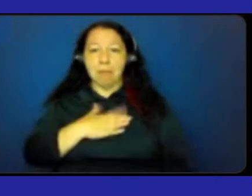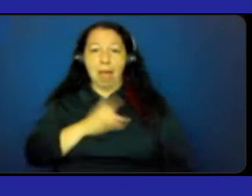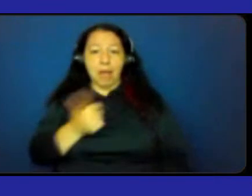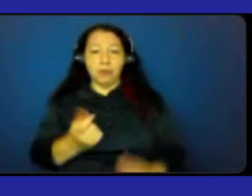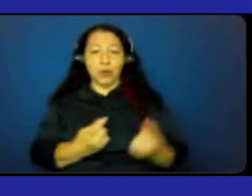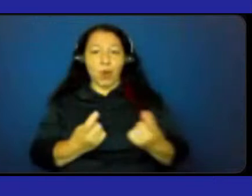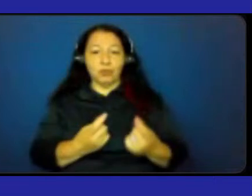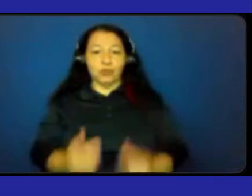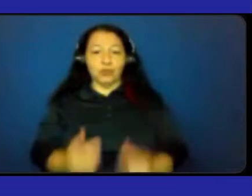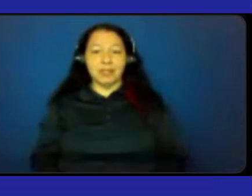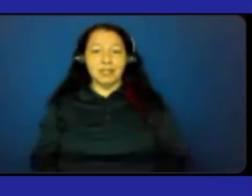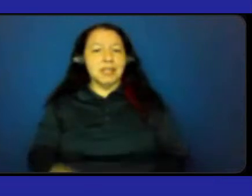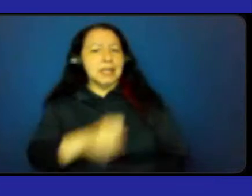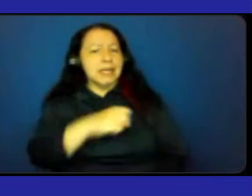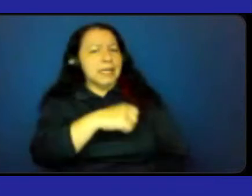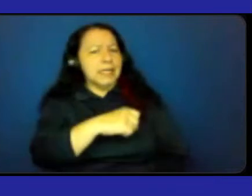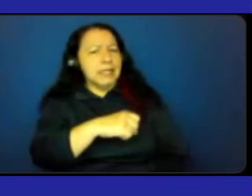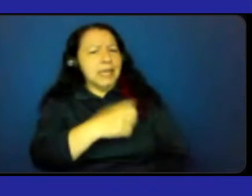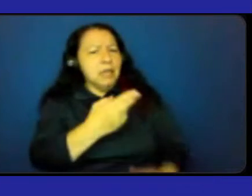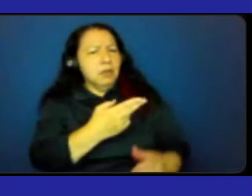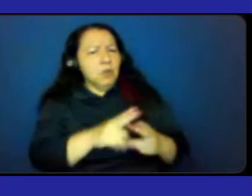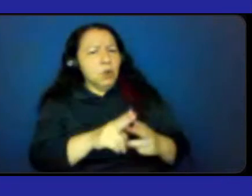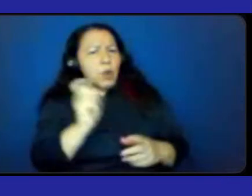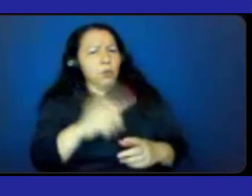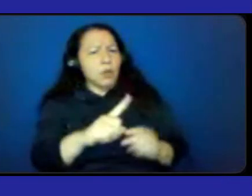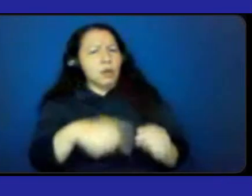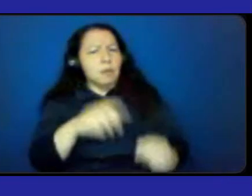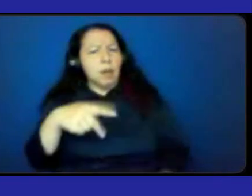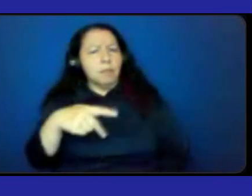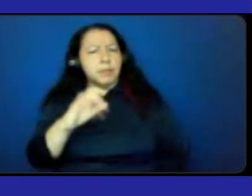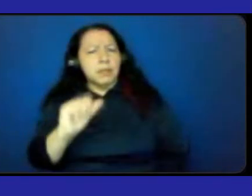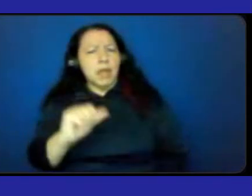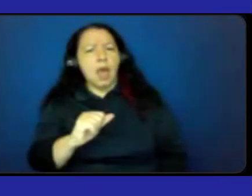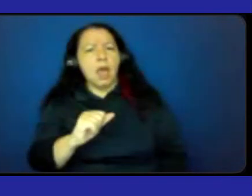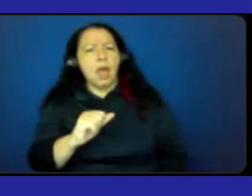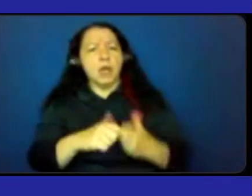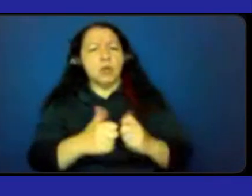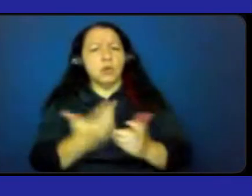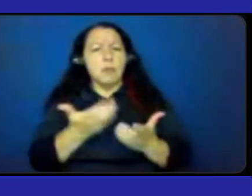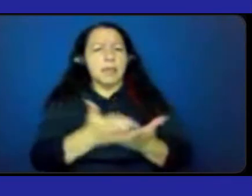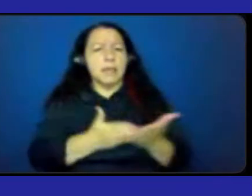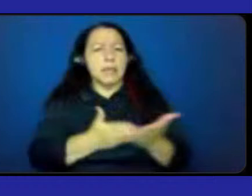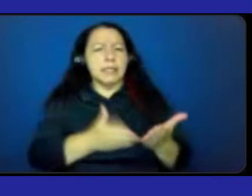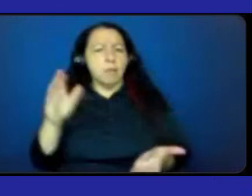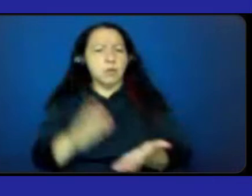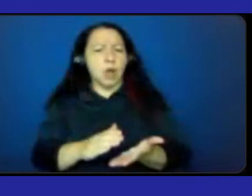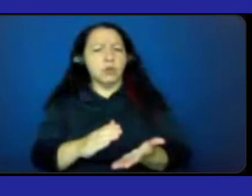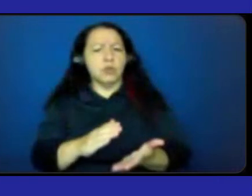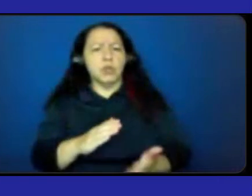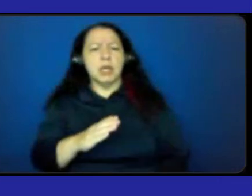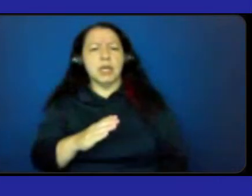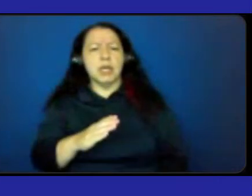Great. Just a quick one on that TCA issue. So there might be some reduction then naturally in TCA hours